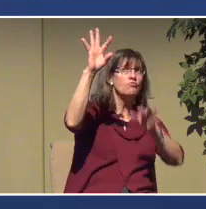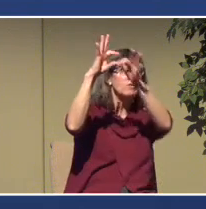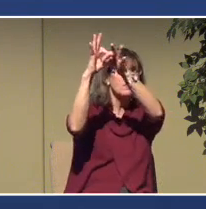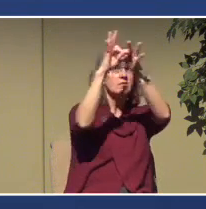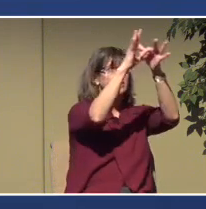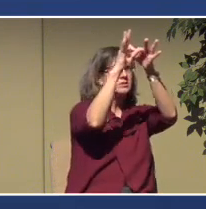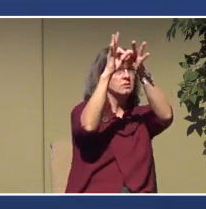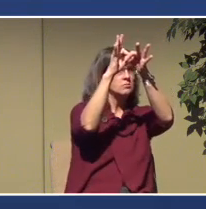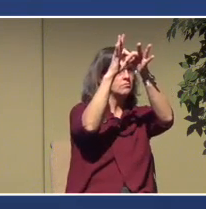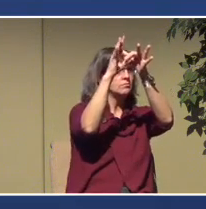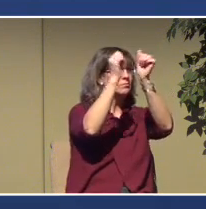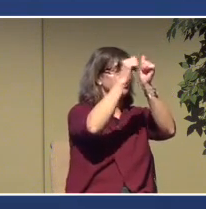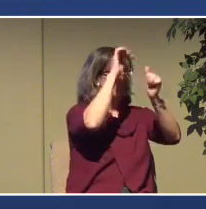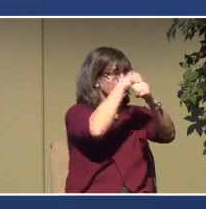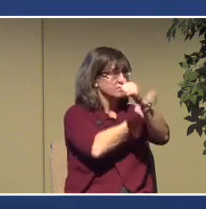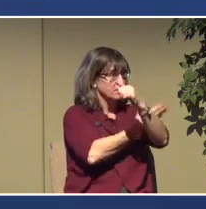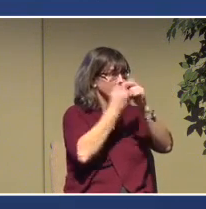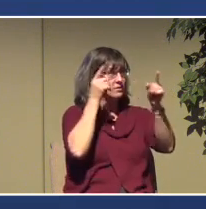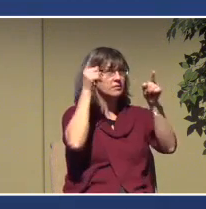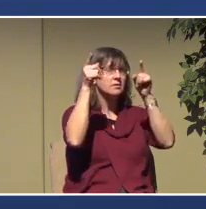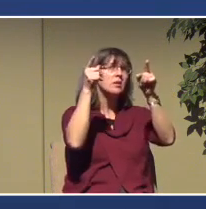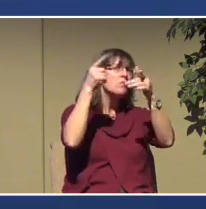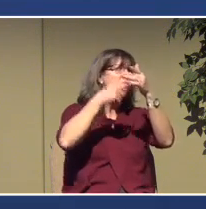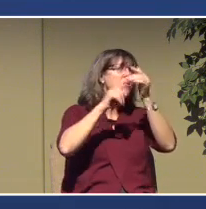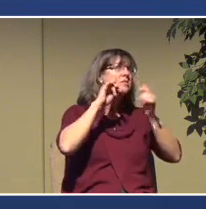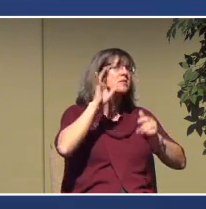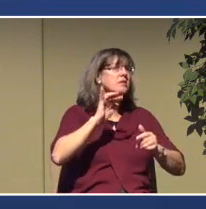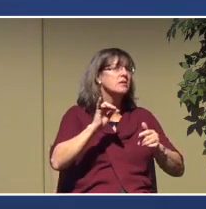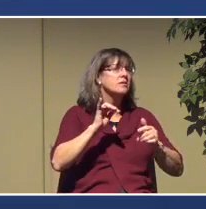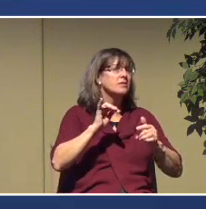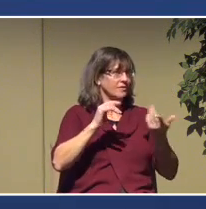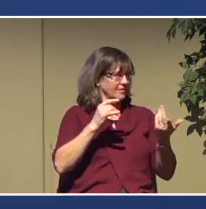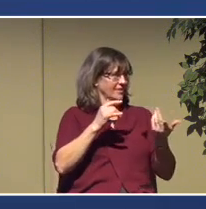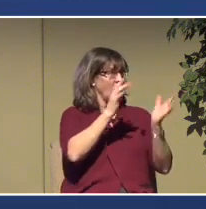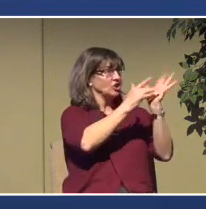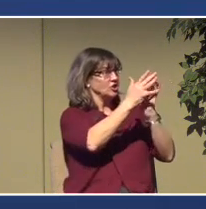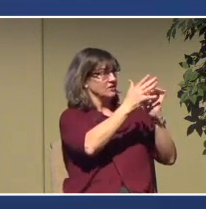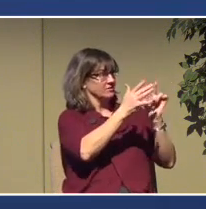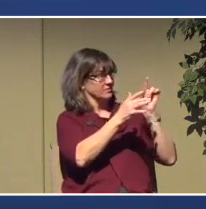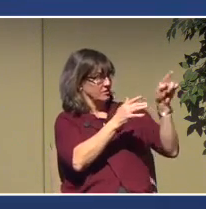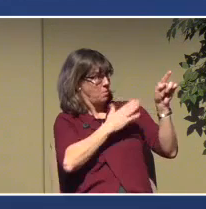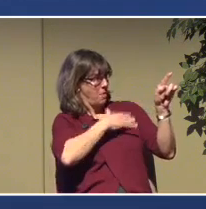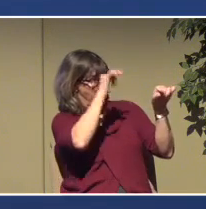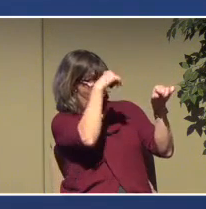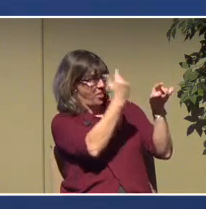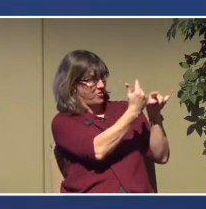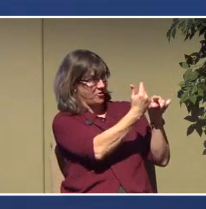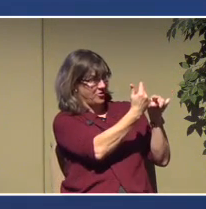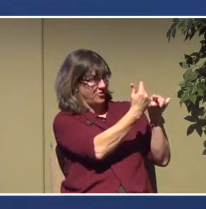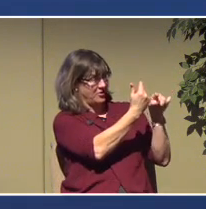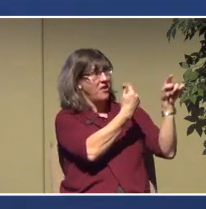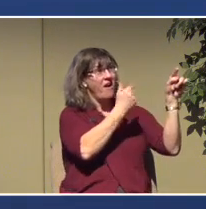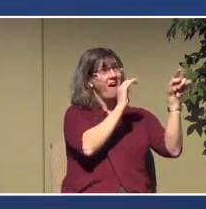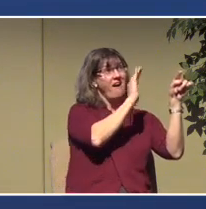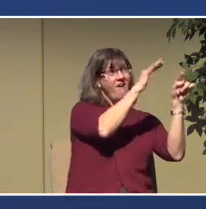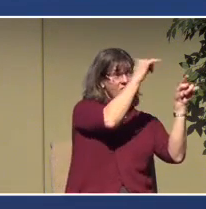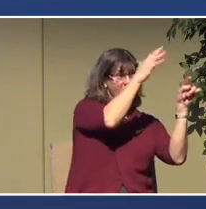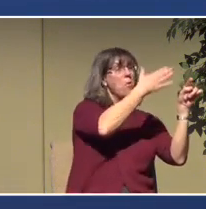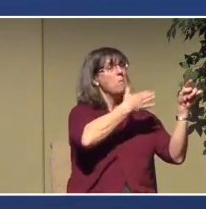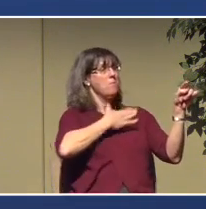Father, because we share the same Father. That's how he taught us to pray.